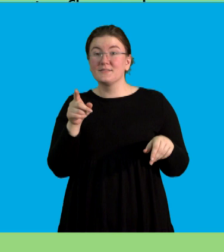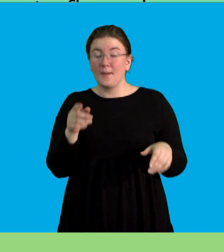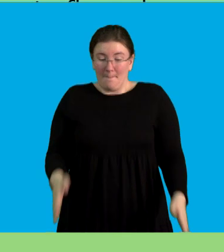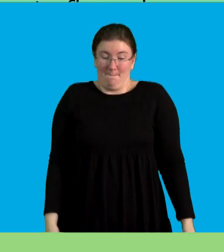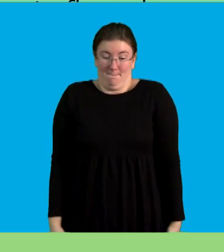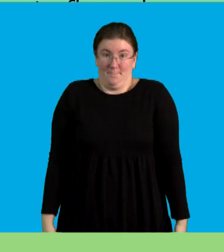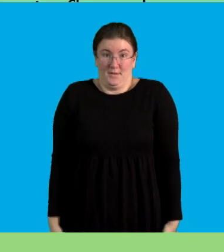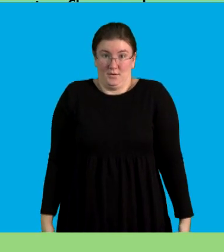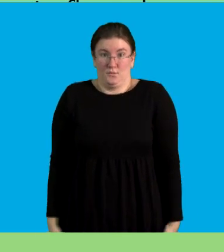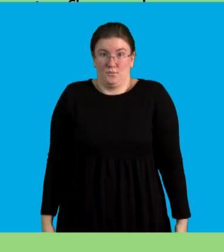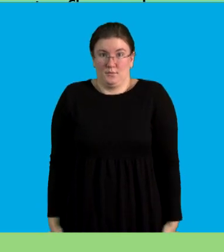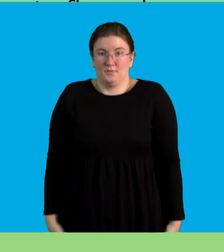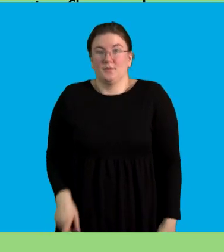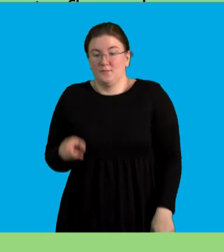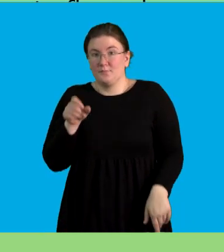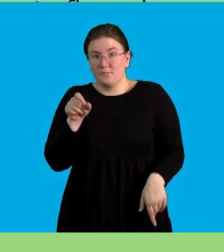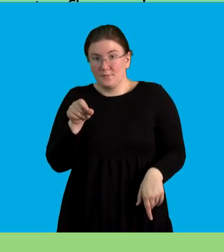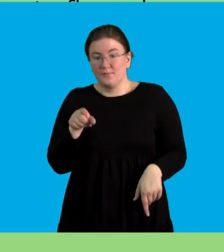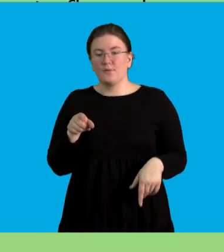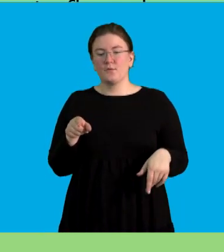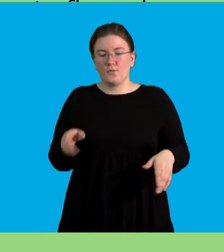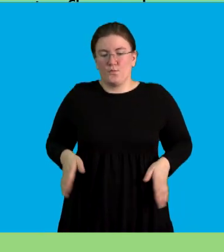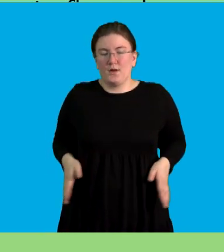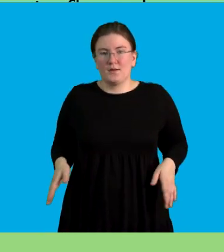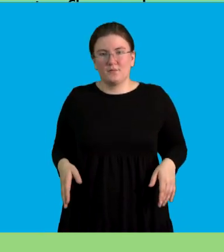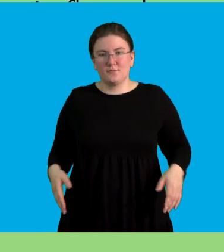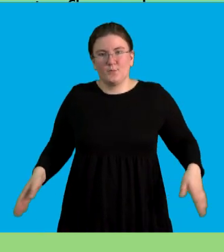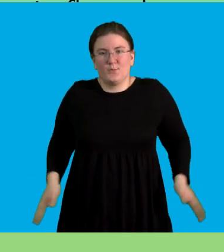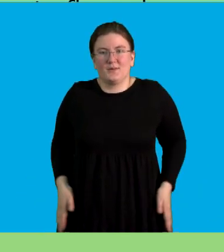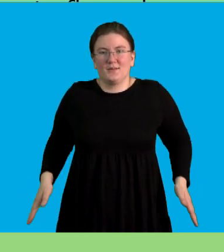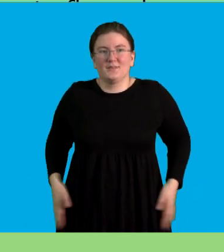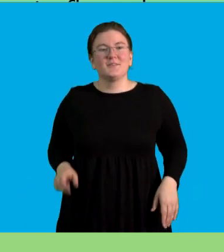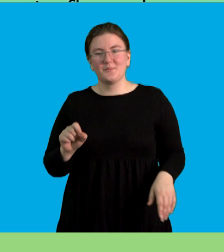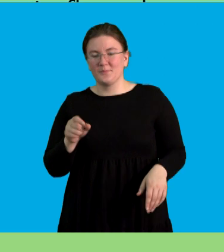penguins have adapted their wings to swim.